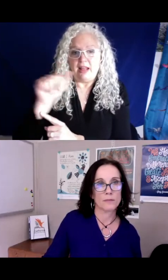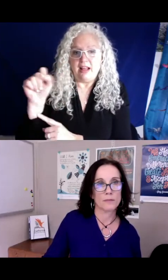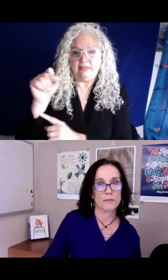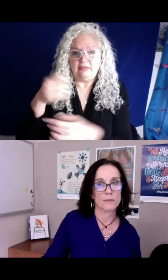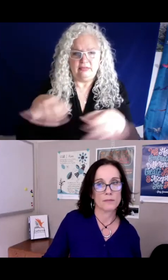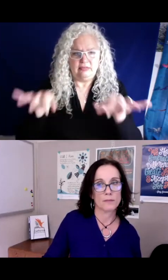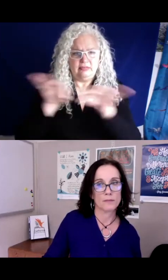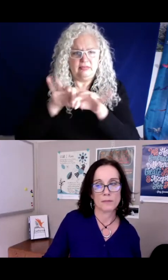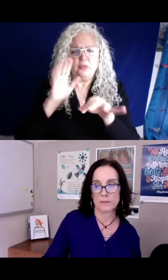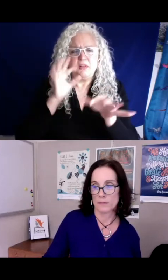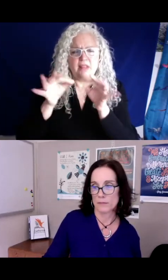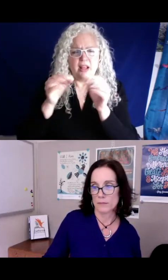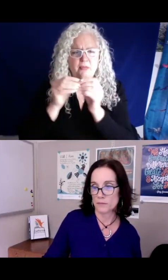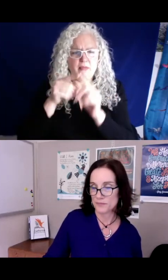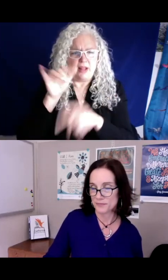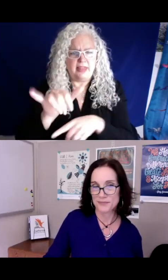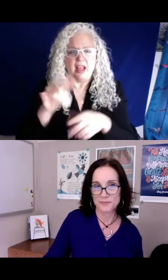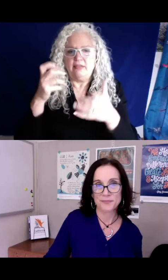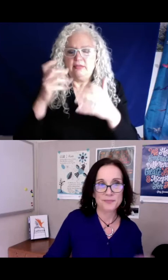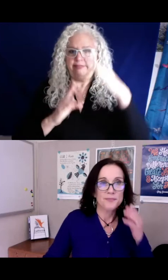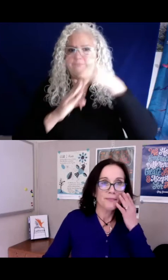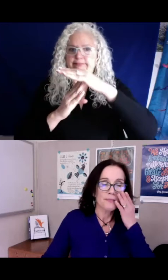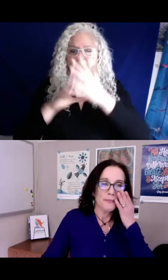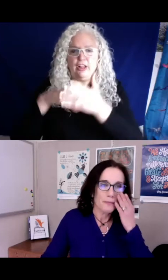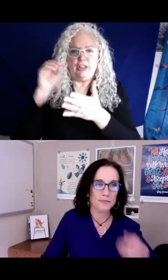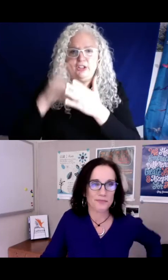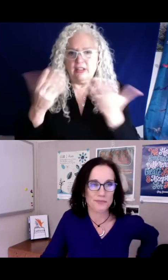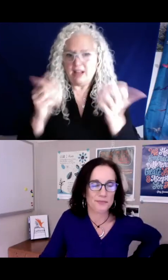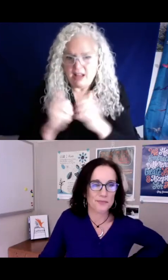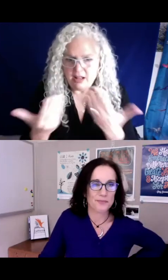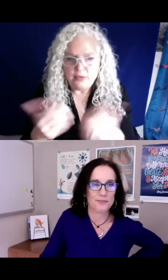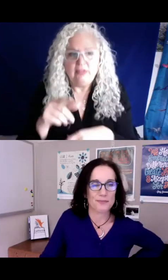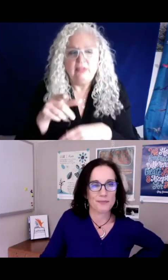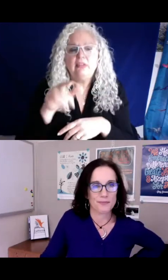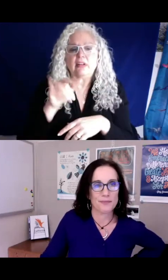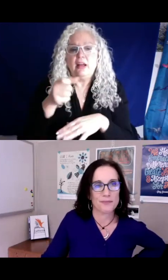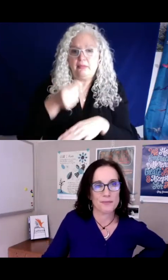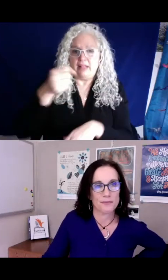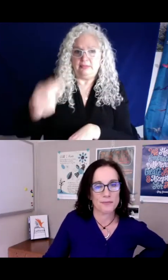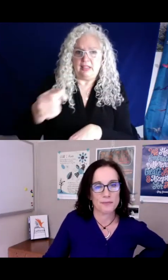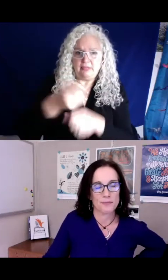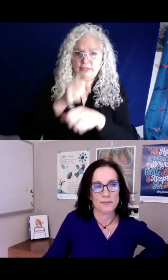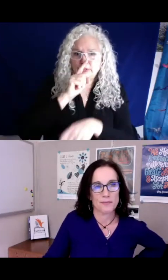This is a critical mass. So I'm going to explain a little bit more about this. This is